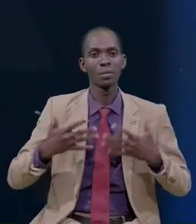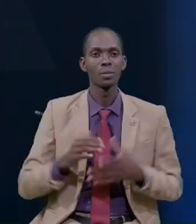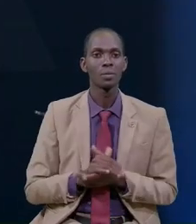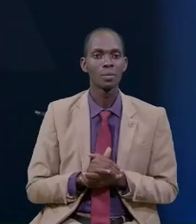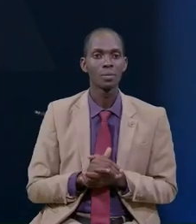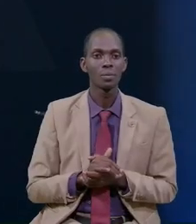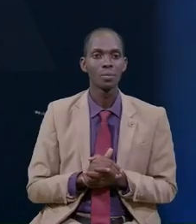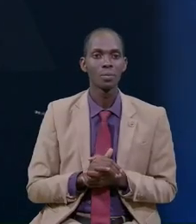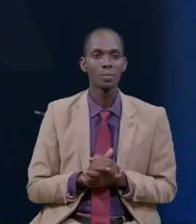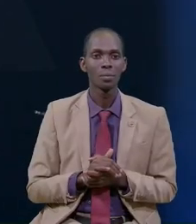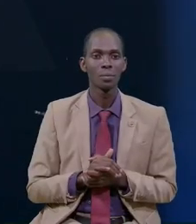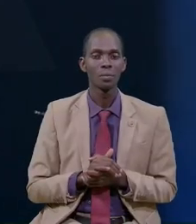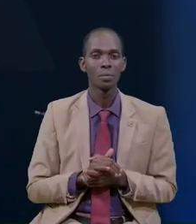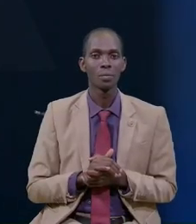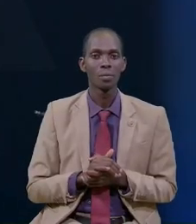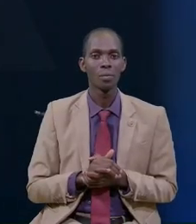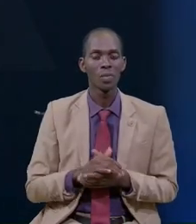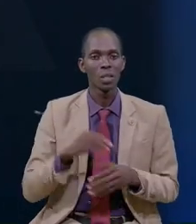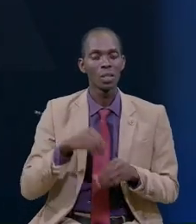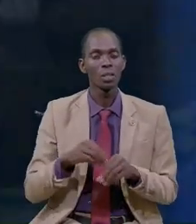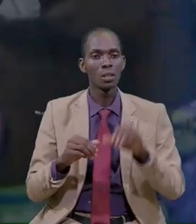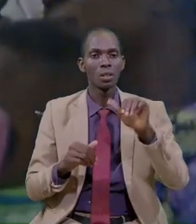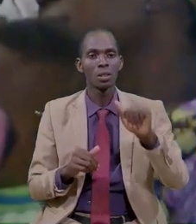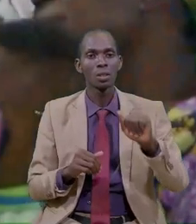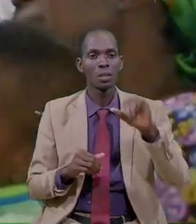qu'il accomplit ses promesses dans ma vie.